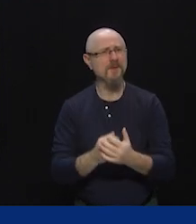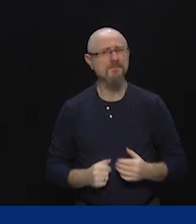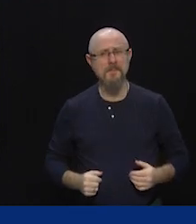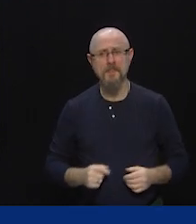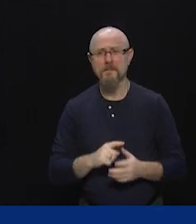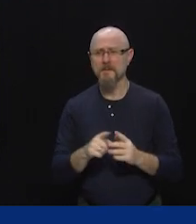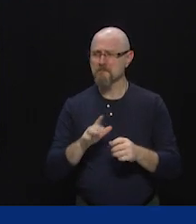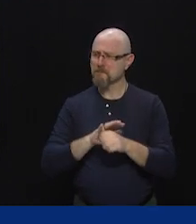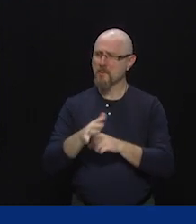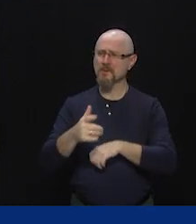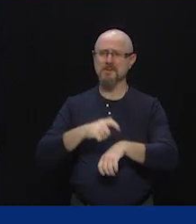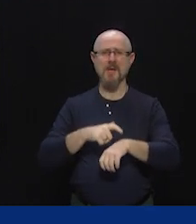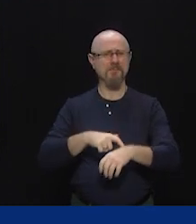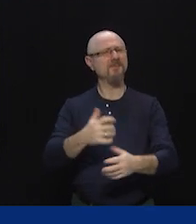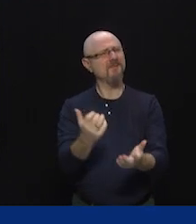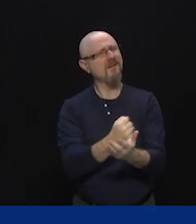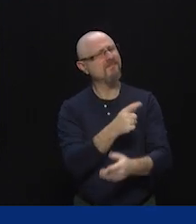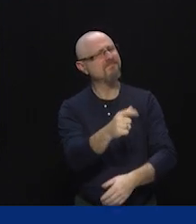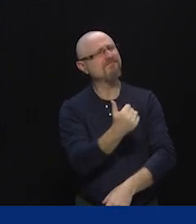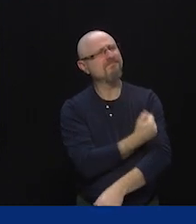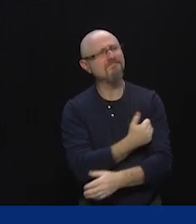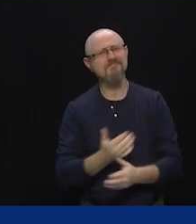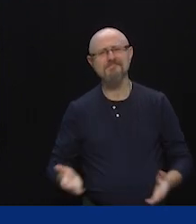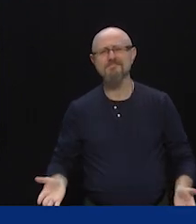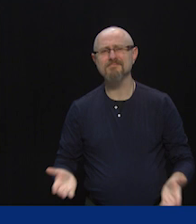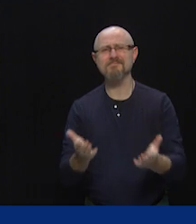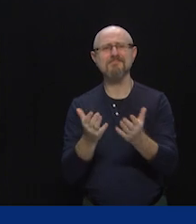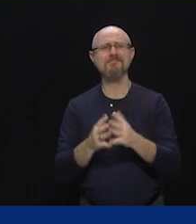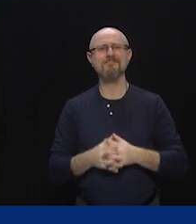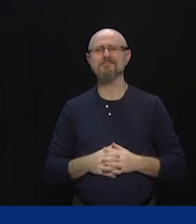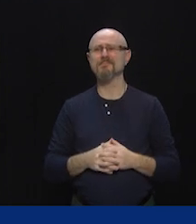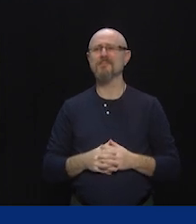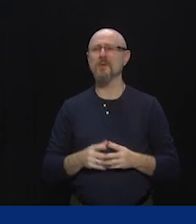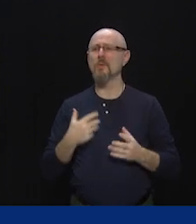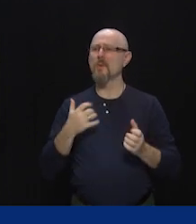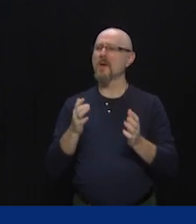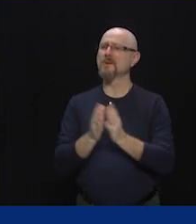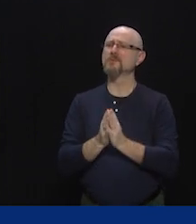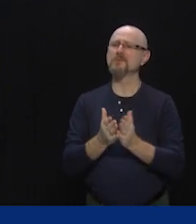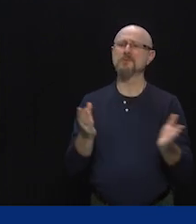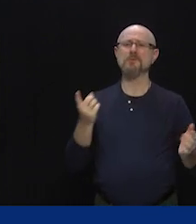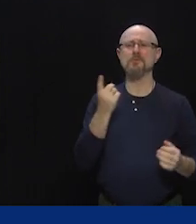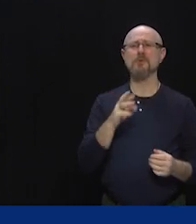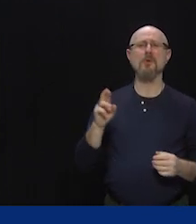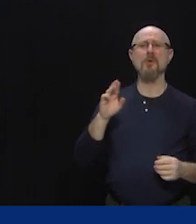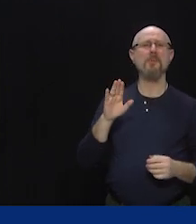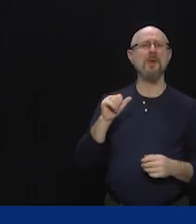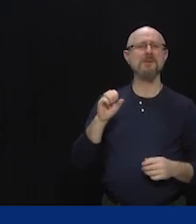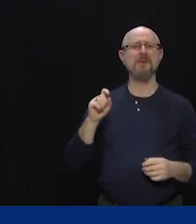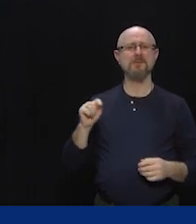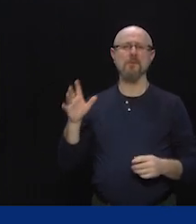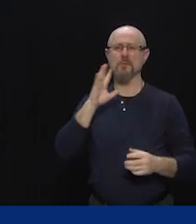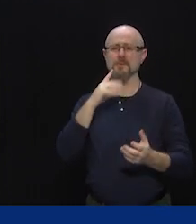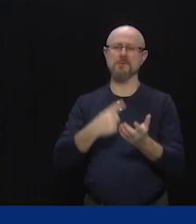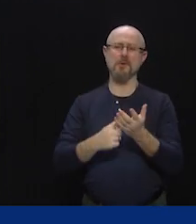during that age category, vaccinated. So I'm going to ask Dr. Bassett to address this in a couple of minutes as